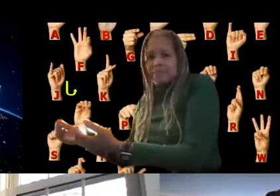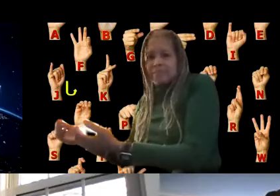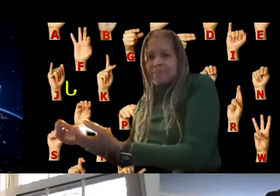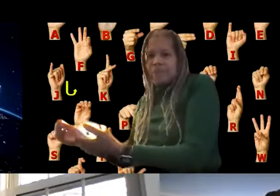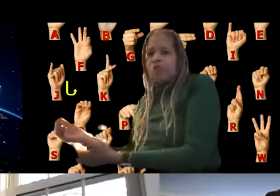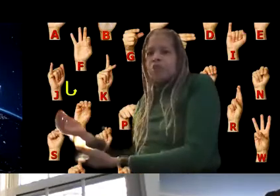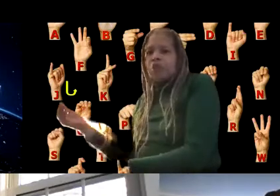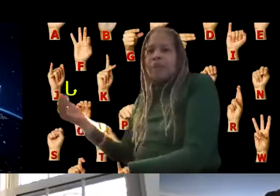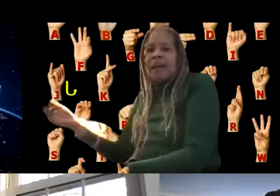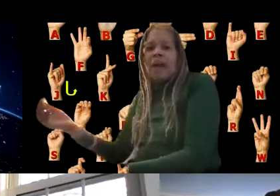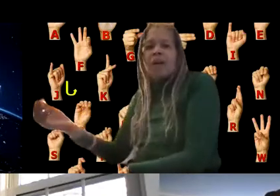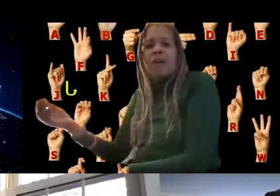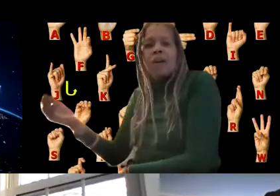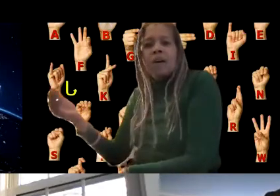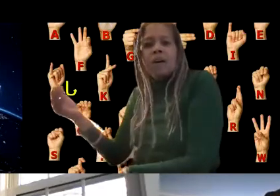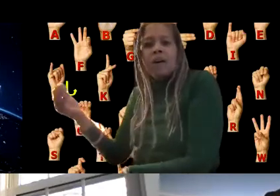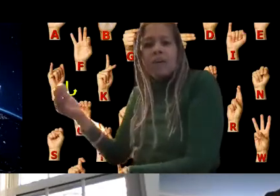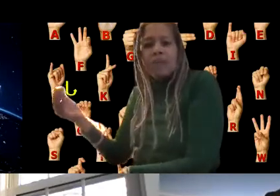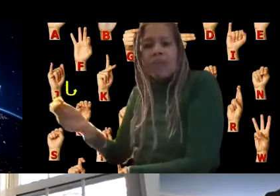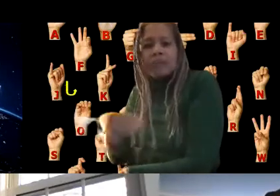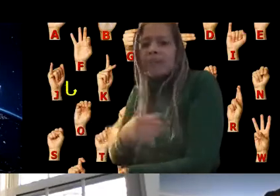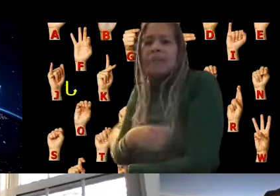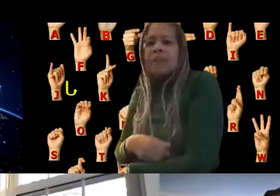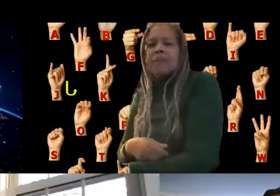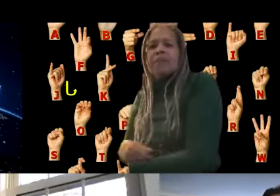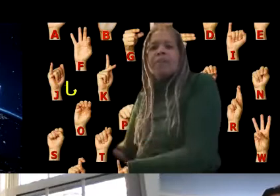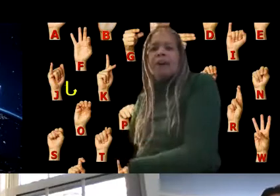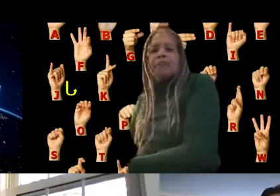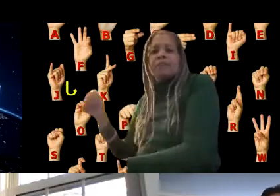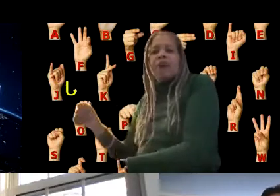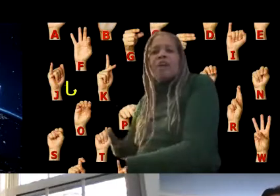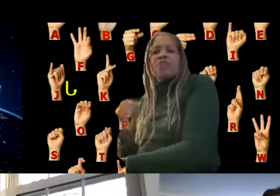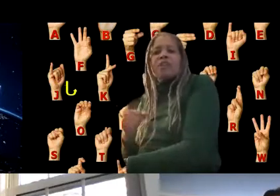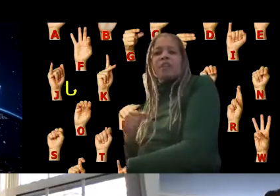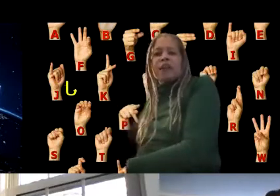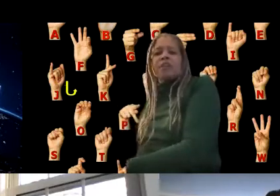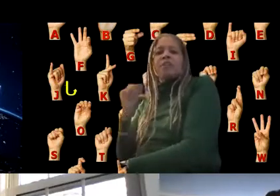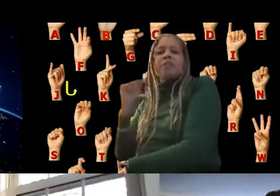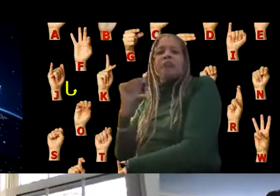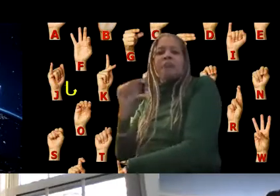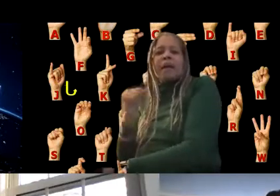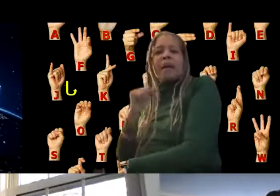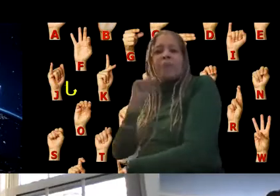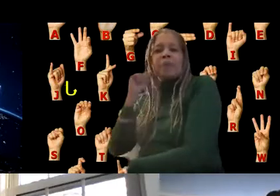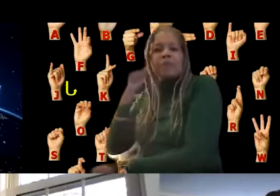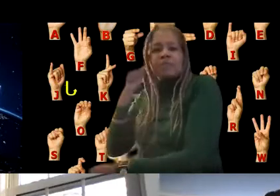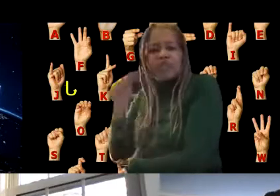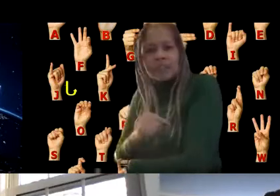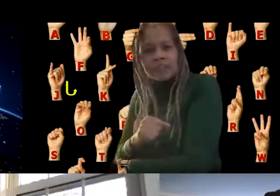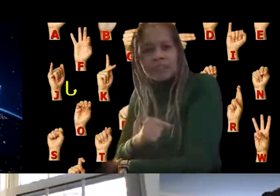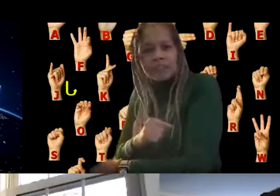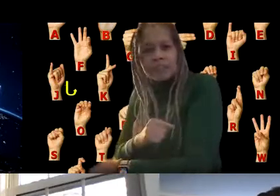ways. So now on Thanksgiving, you're gonna have some fried chicken and collard greens, some black eyed peas